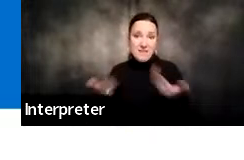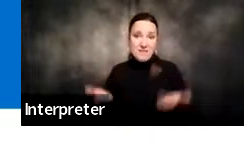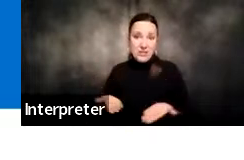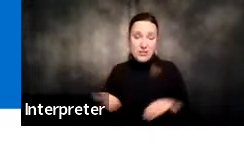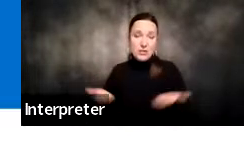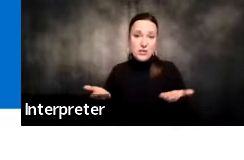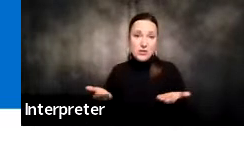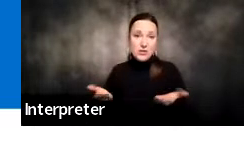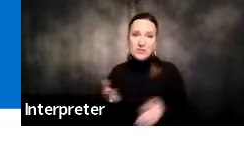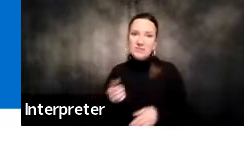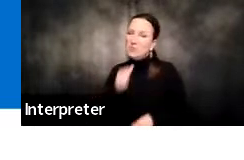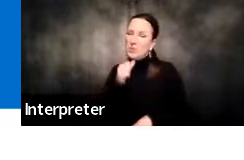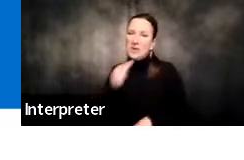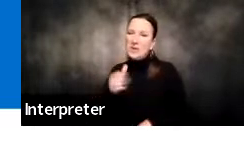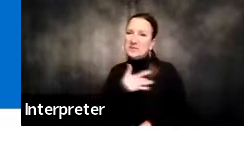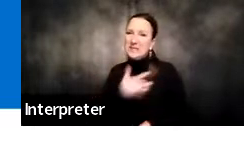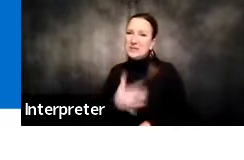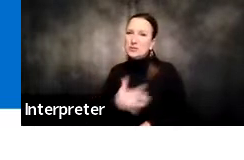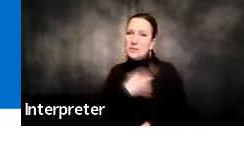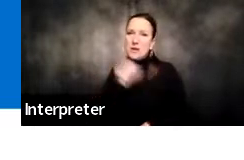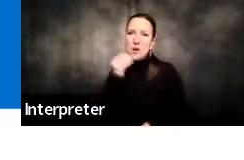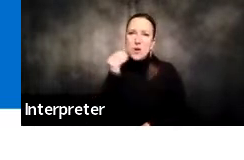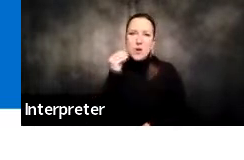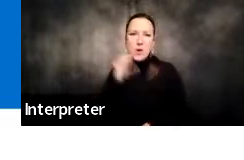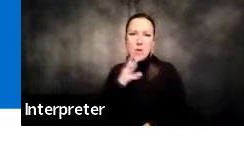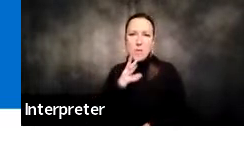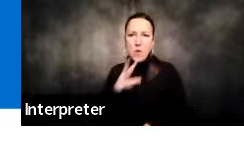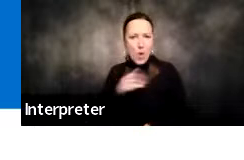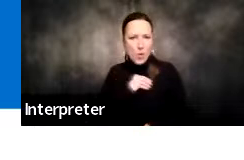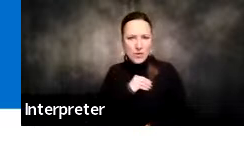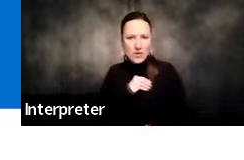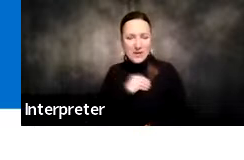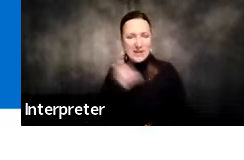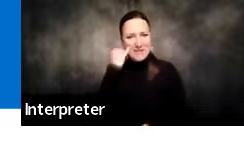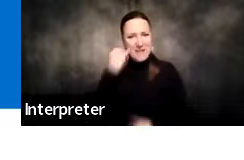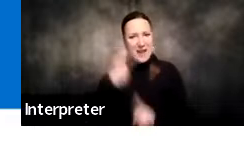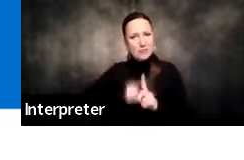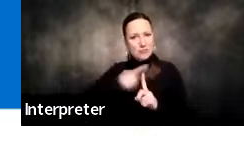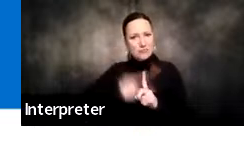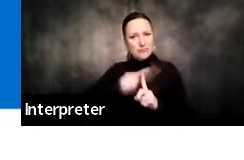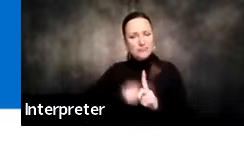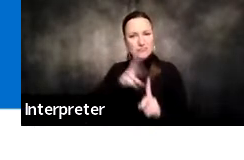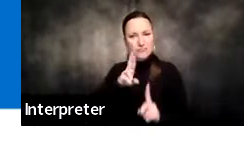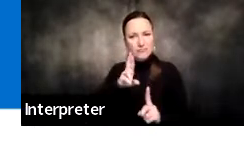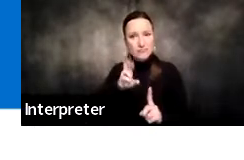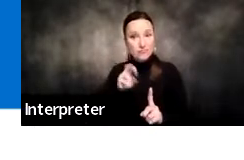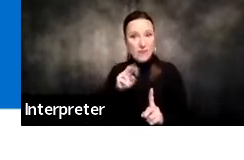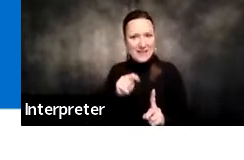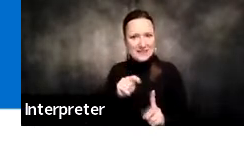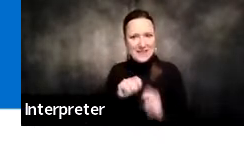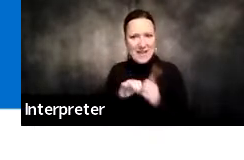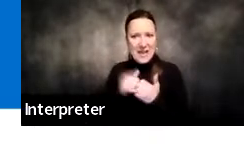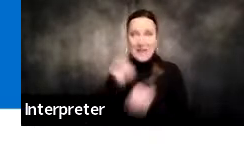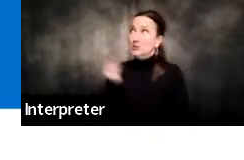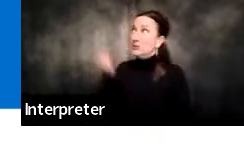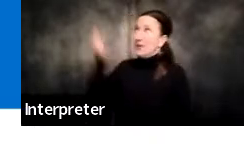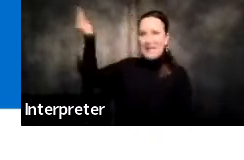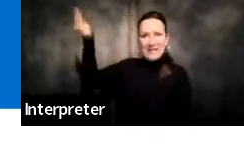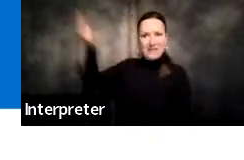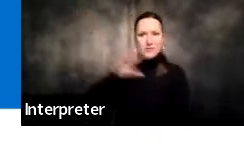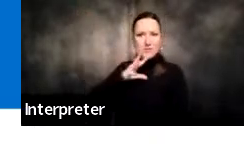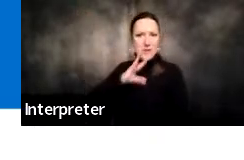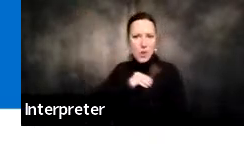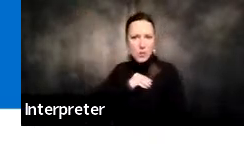lot of us are homeowners. How does the tenant get involved in this? How does someone that just happens to rent get involved in these